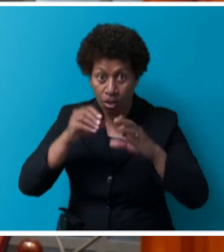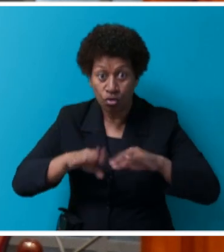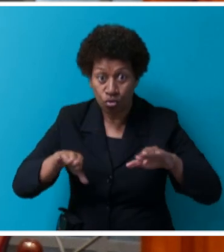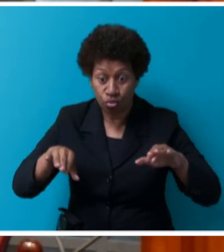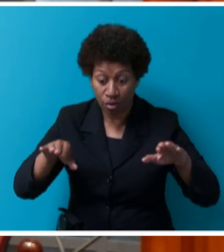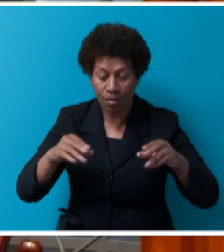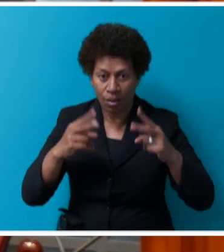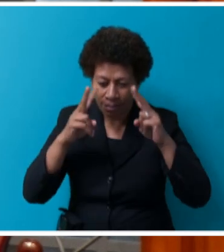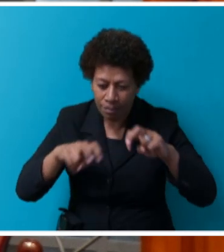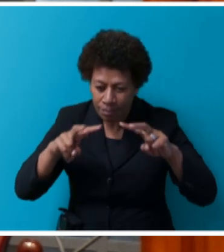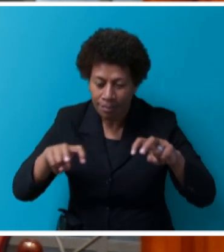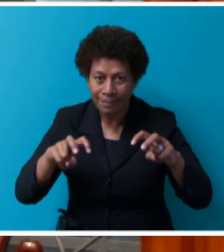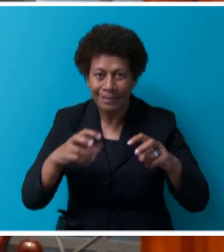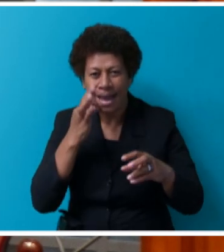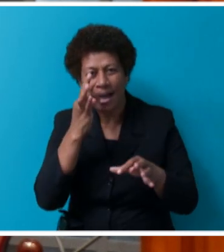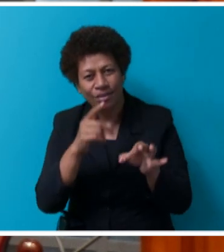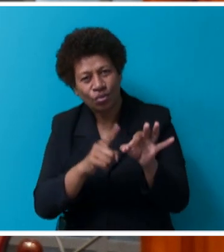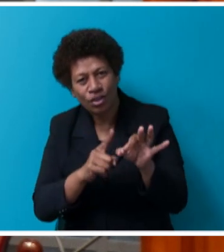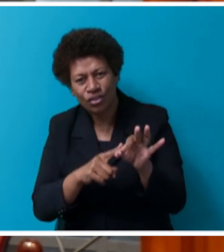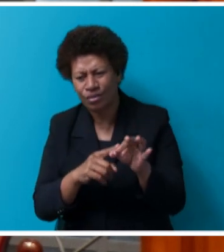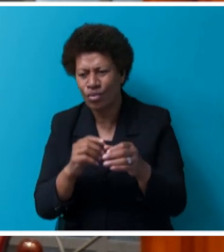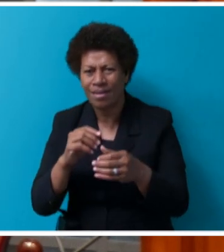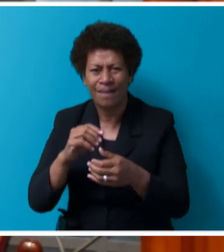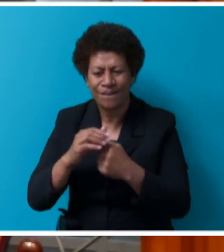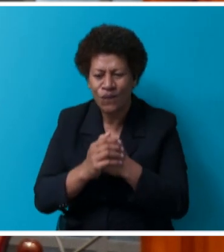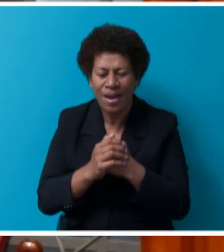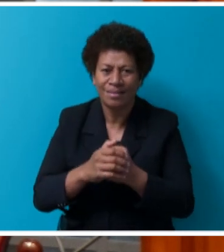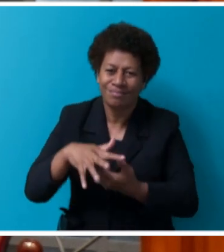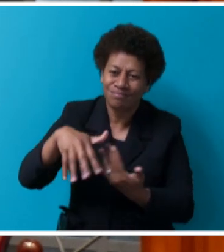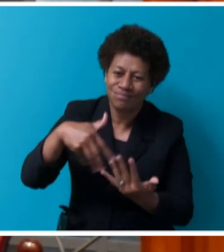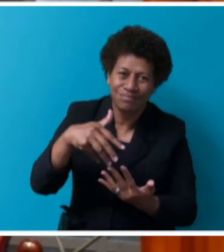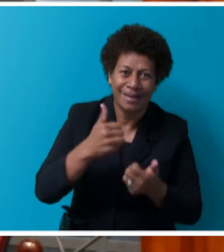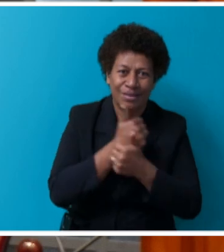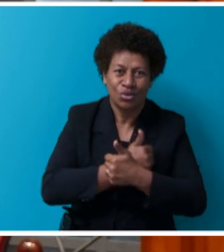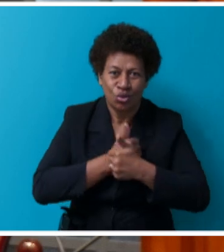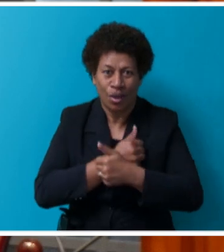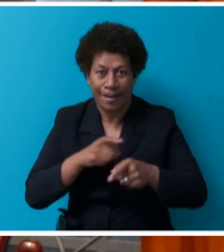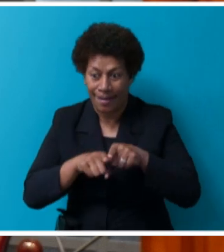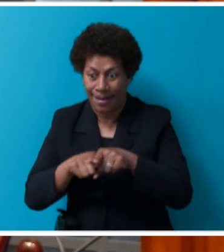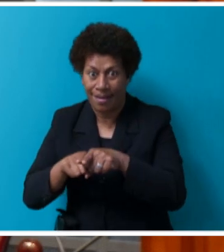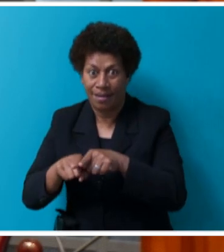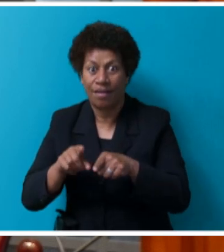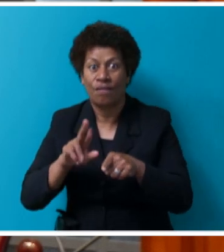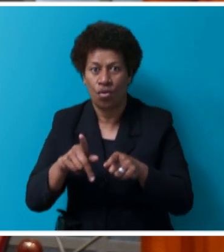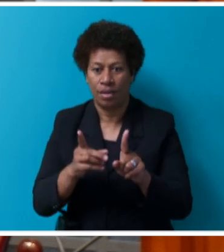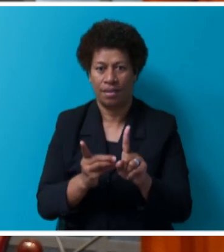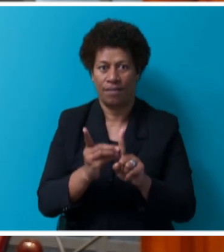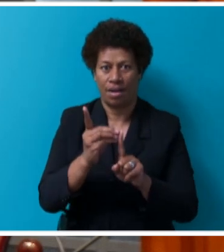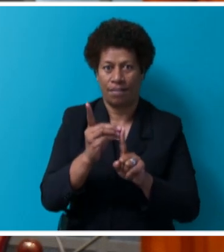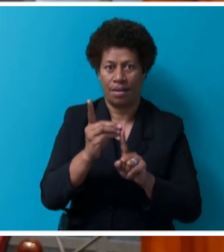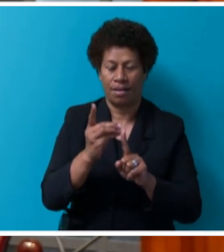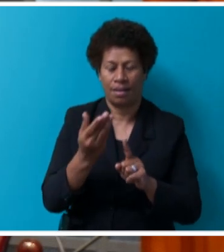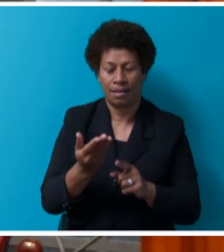ask questions, and engage with their peers, critical aspects of their overall development. Moreover, this